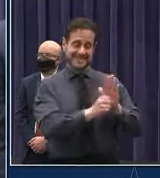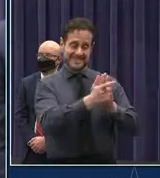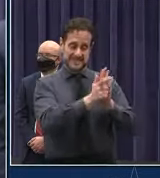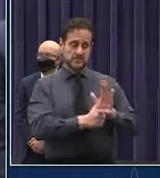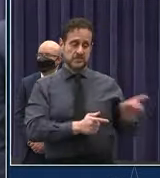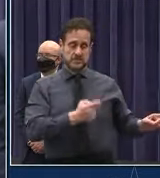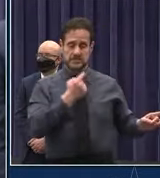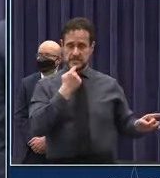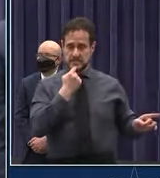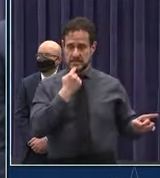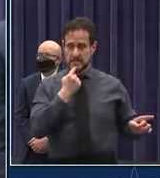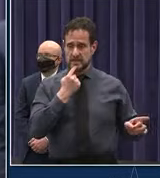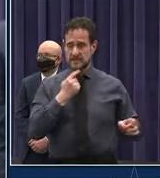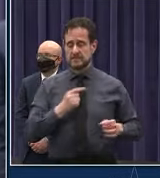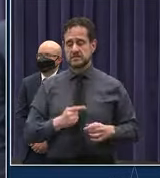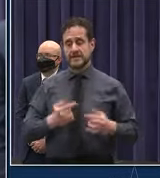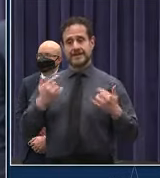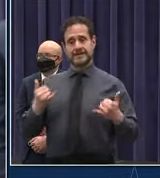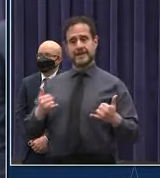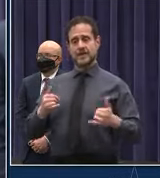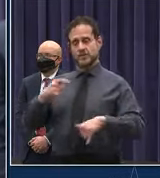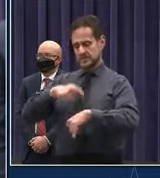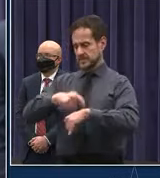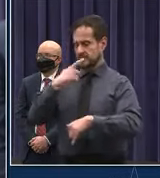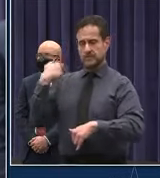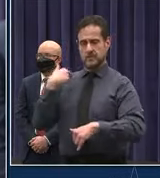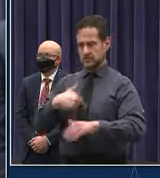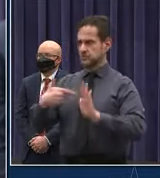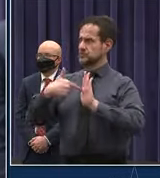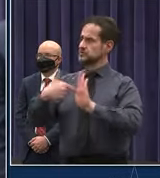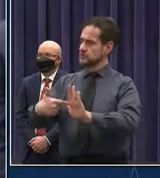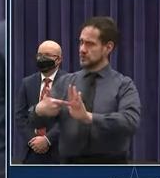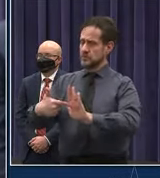want to amplify the comments that the state's attorney has.